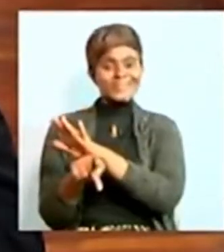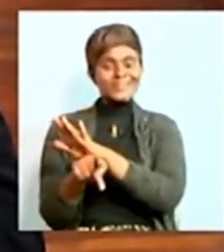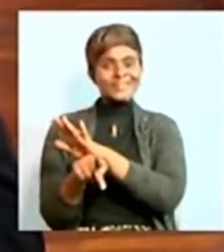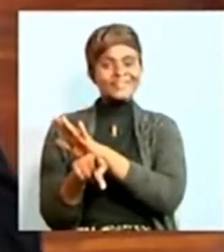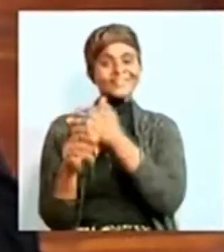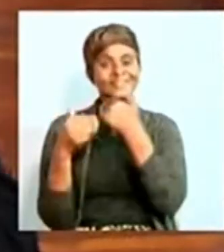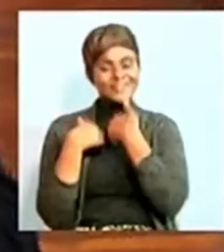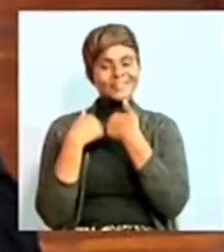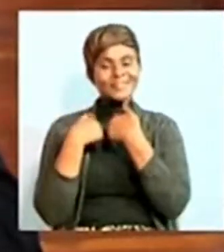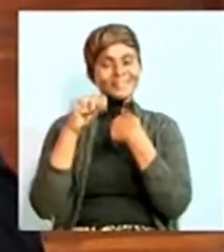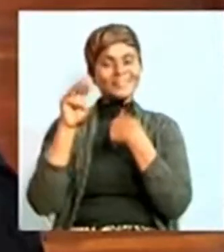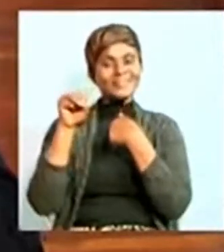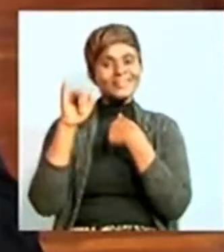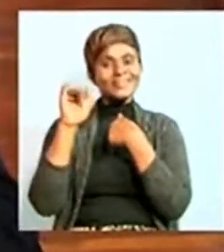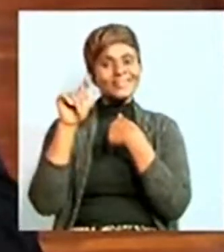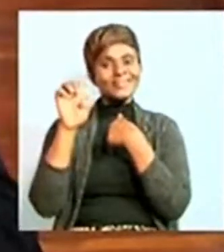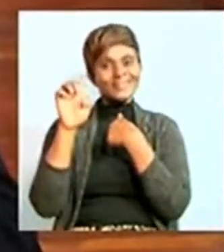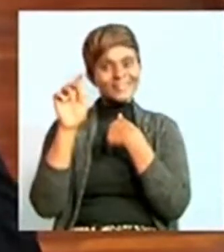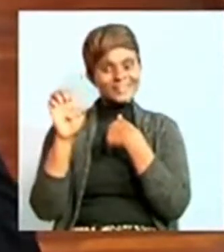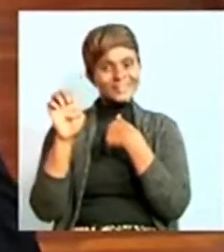There's a imitated product, Chair.